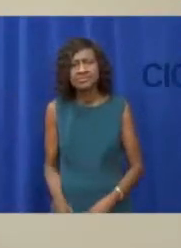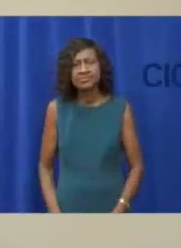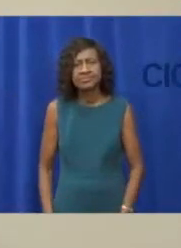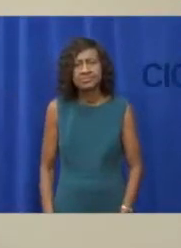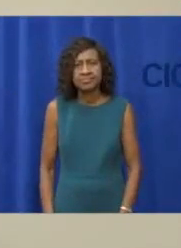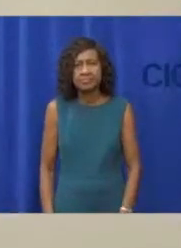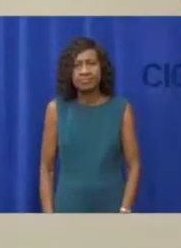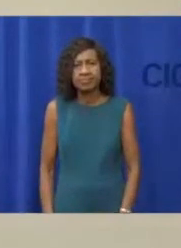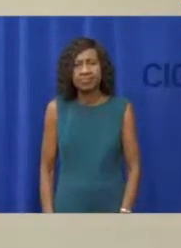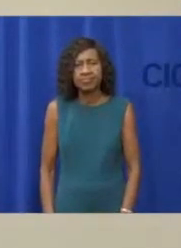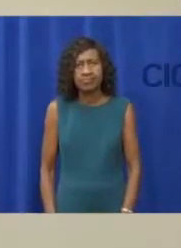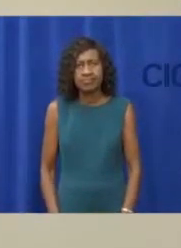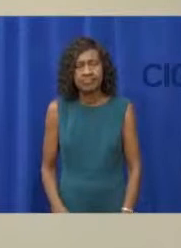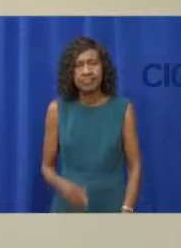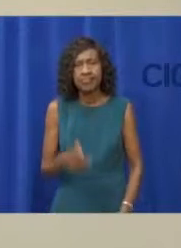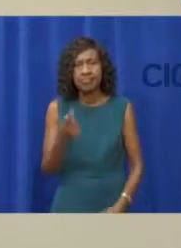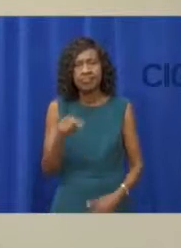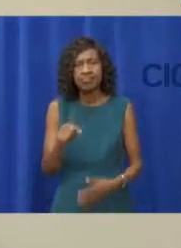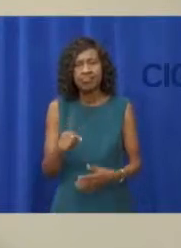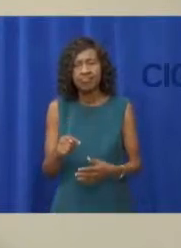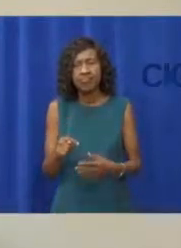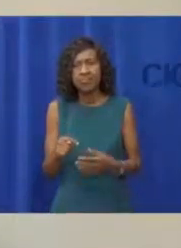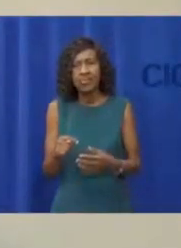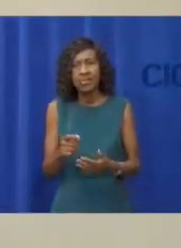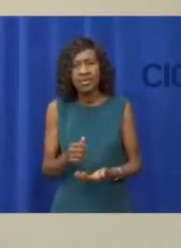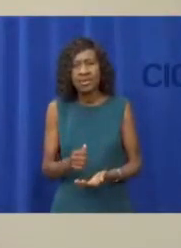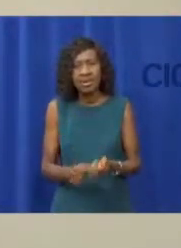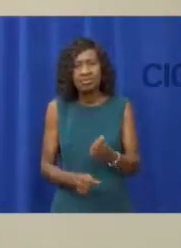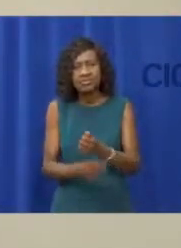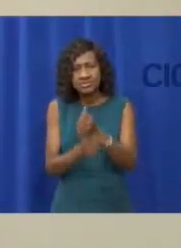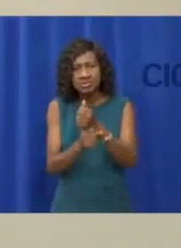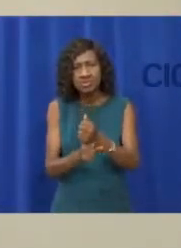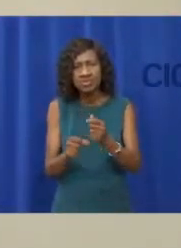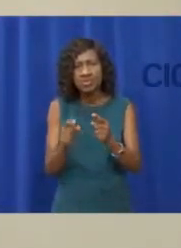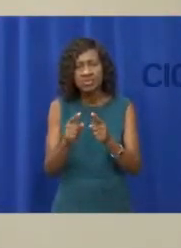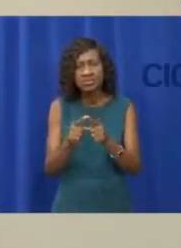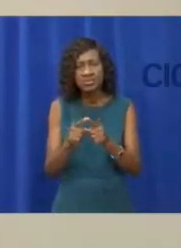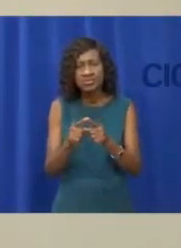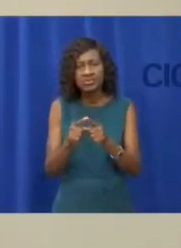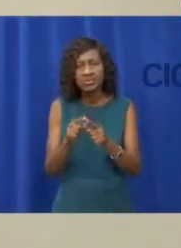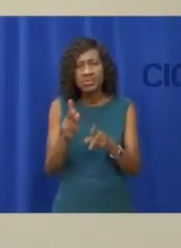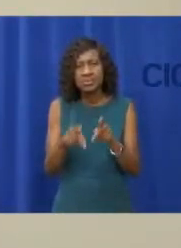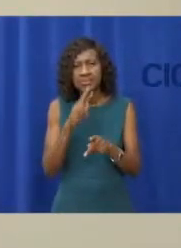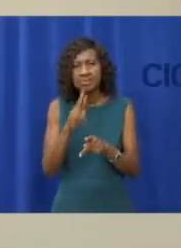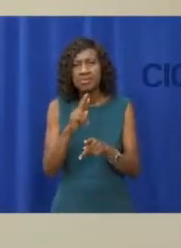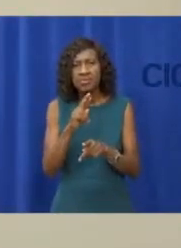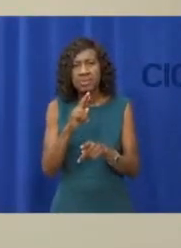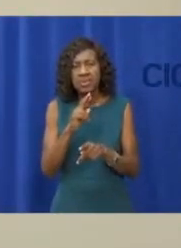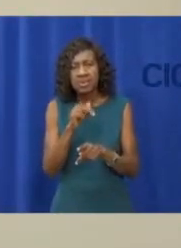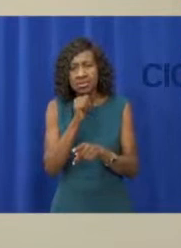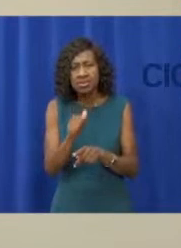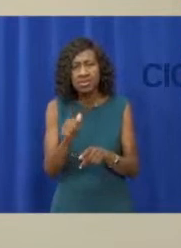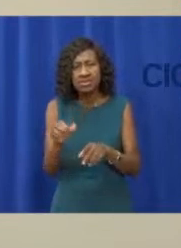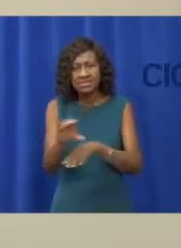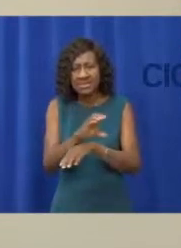The additional support to non-Caymanians in need, which we announced some time ago,